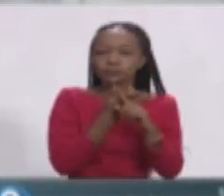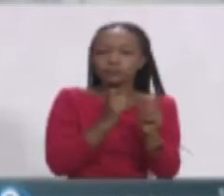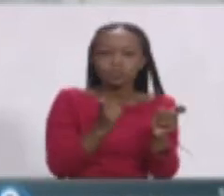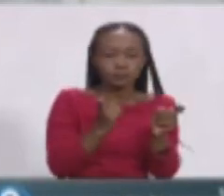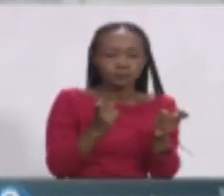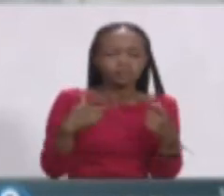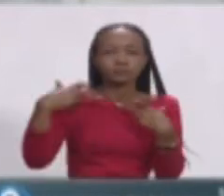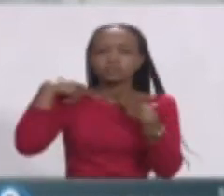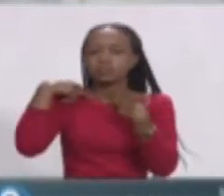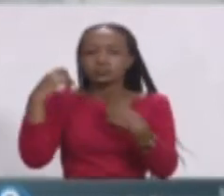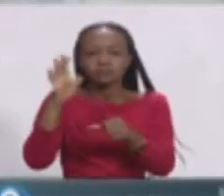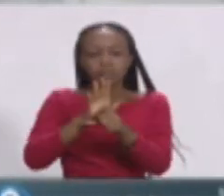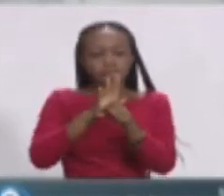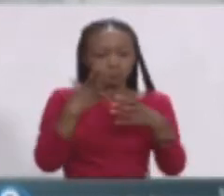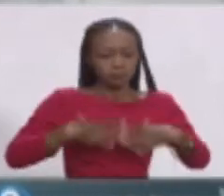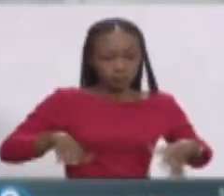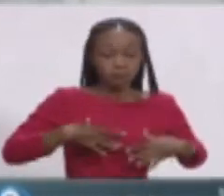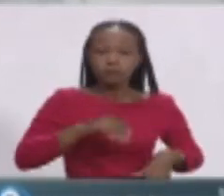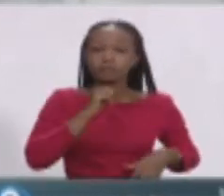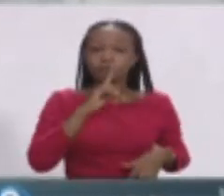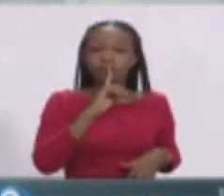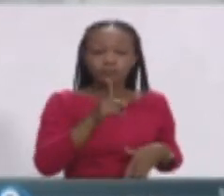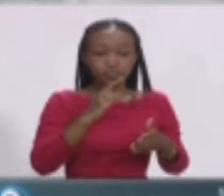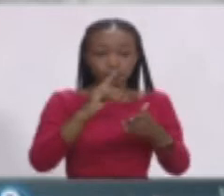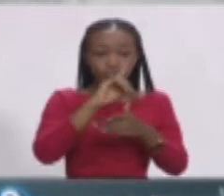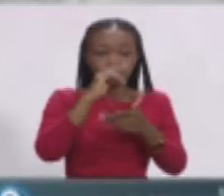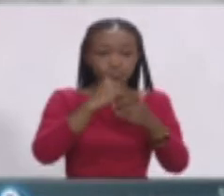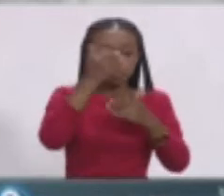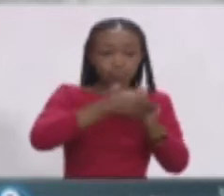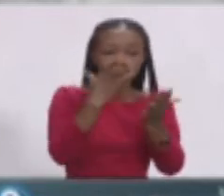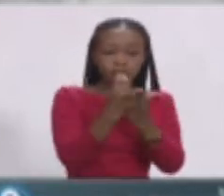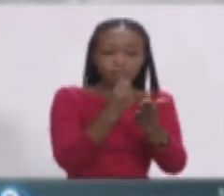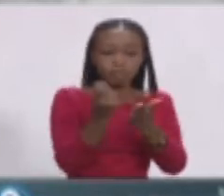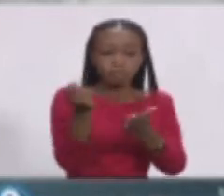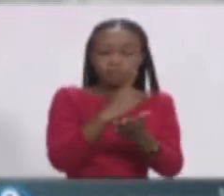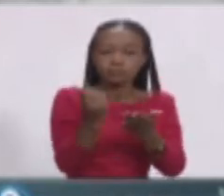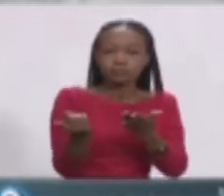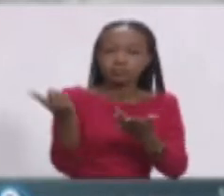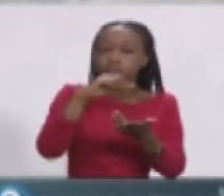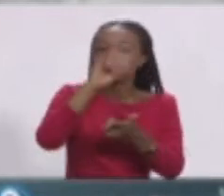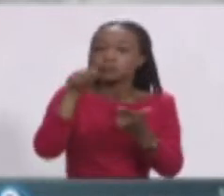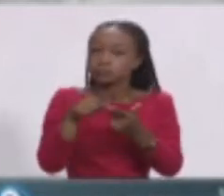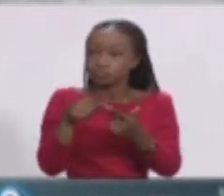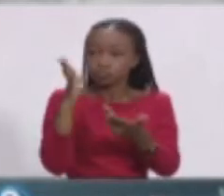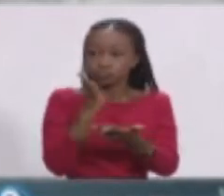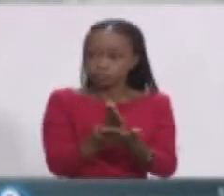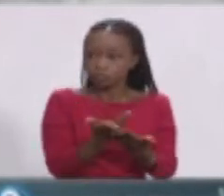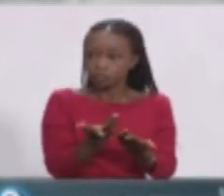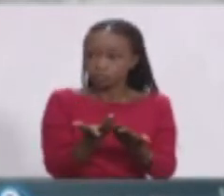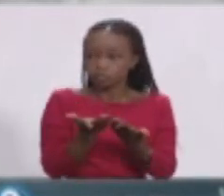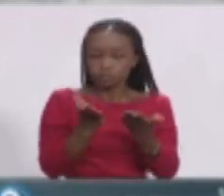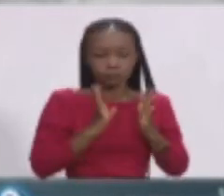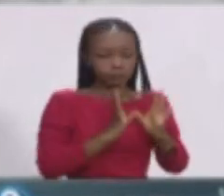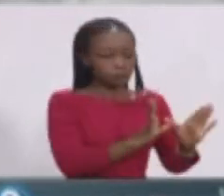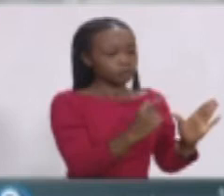halt, very many people actually are not sure when their next paycheck is going to come. That's a true reality. There's the reality of being in